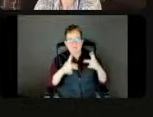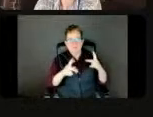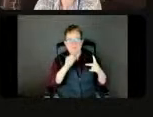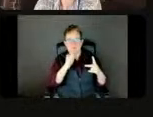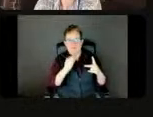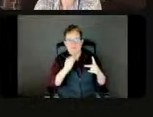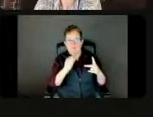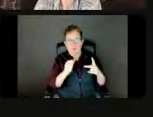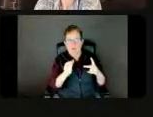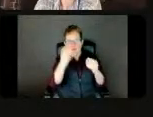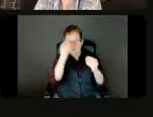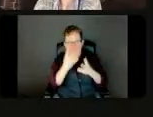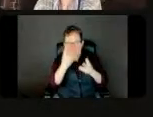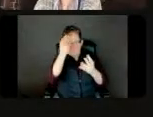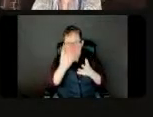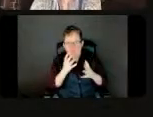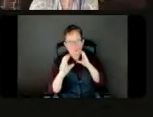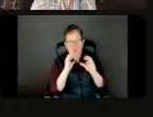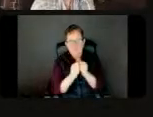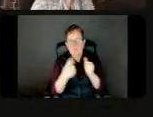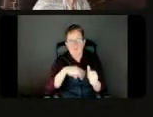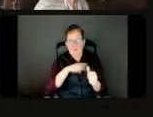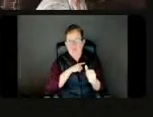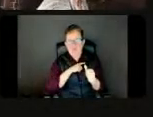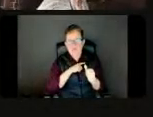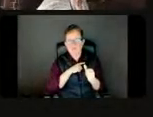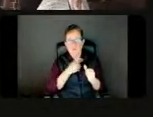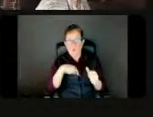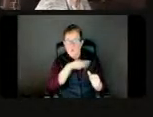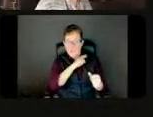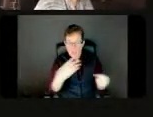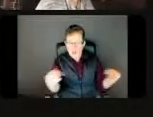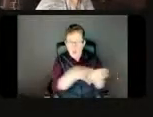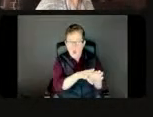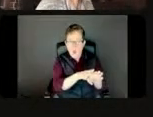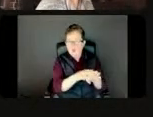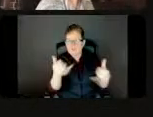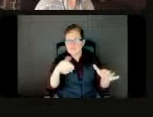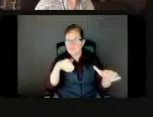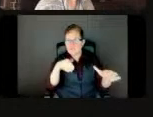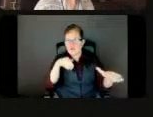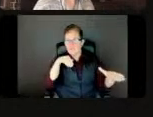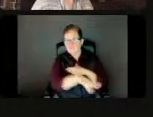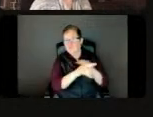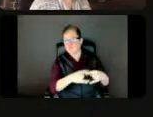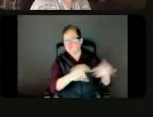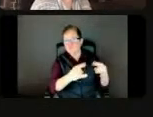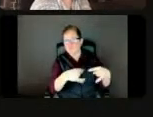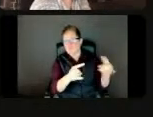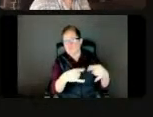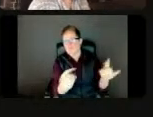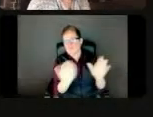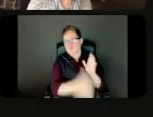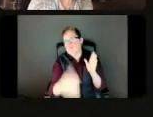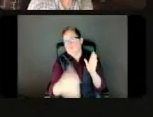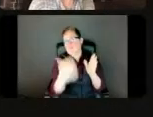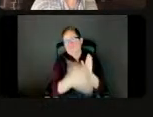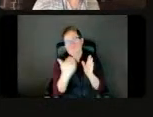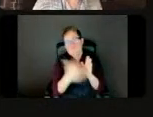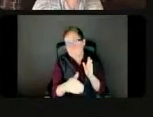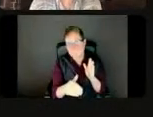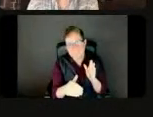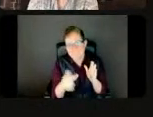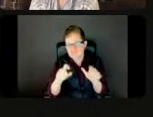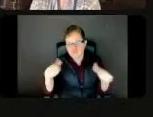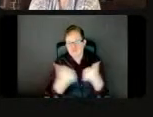us, continuing to come in despite the closure, and it's just a repeat urgent